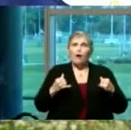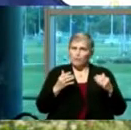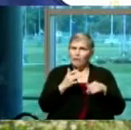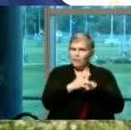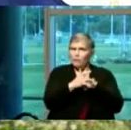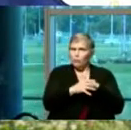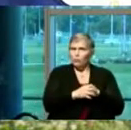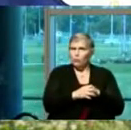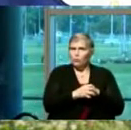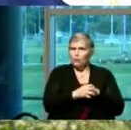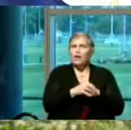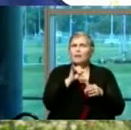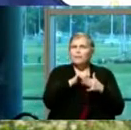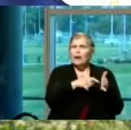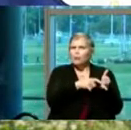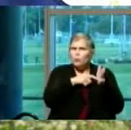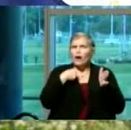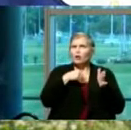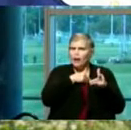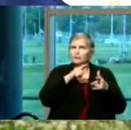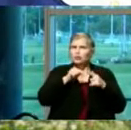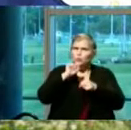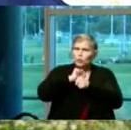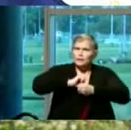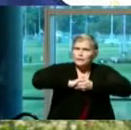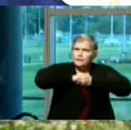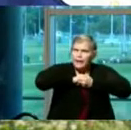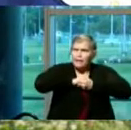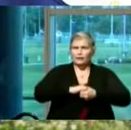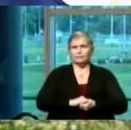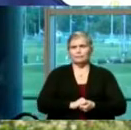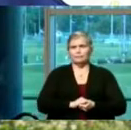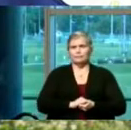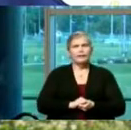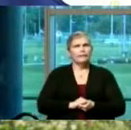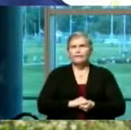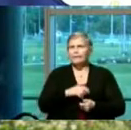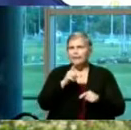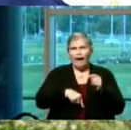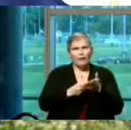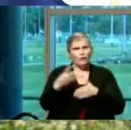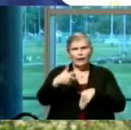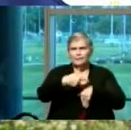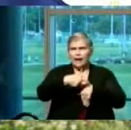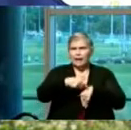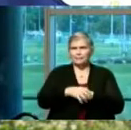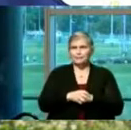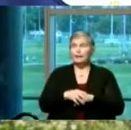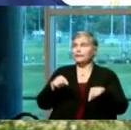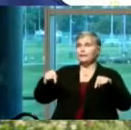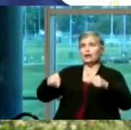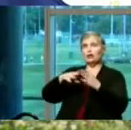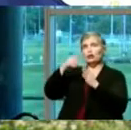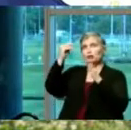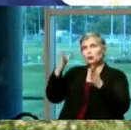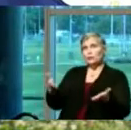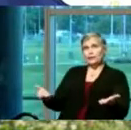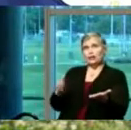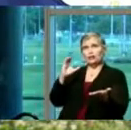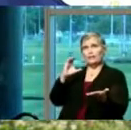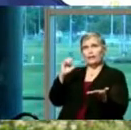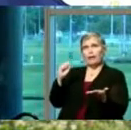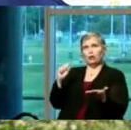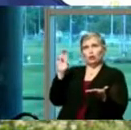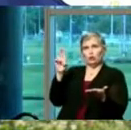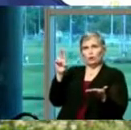they require us to work together. We believe there's no time to waste. The students here on campus at CSU